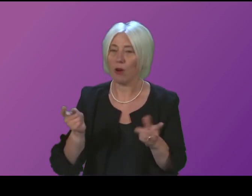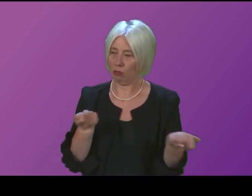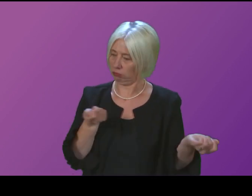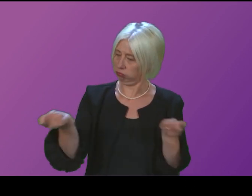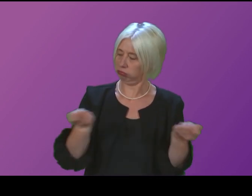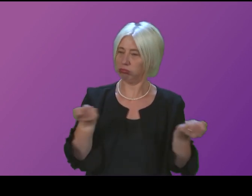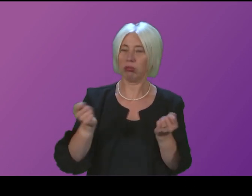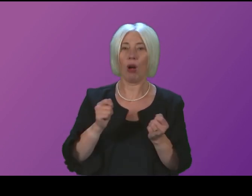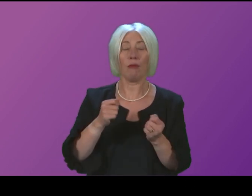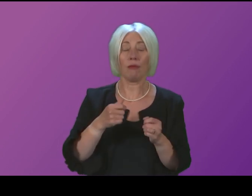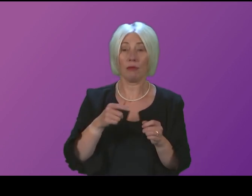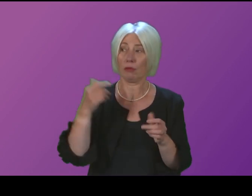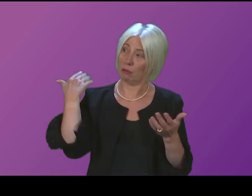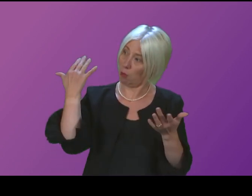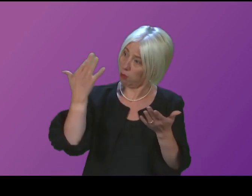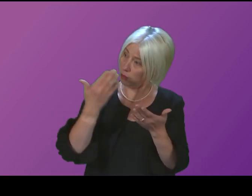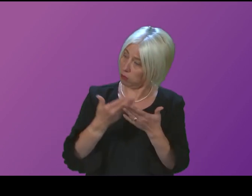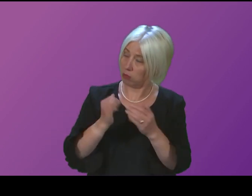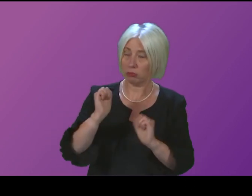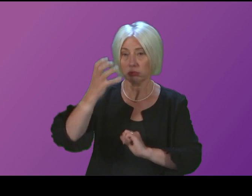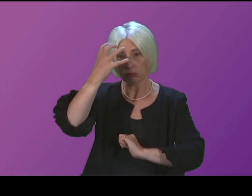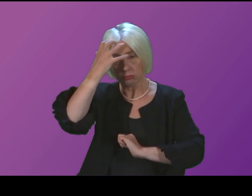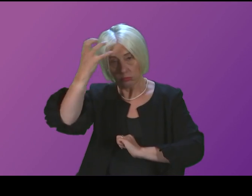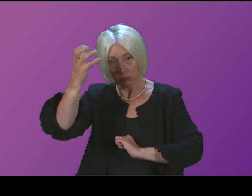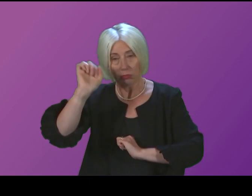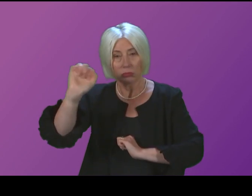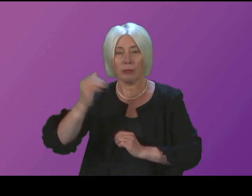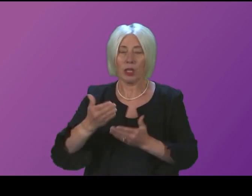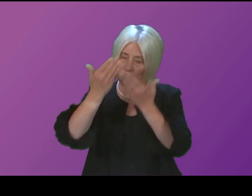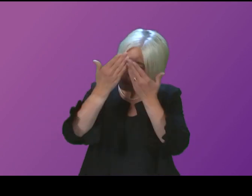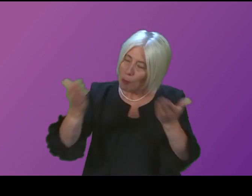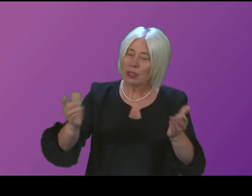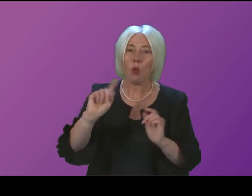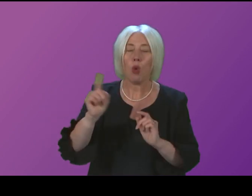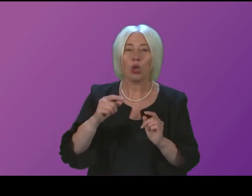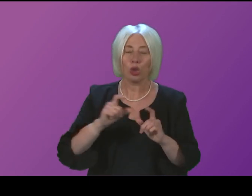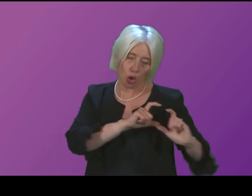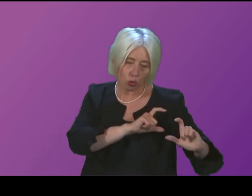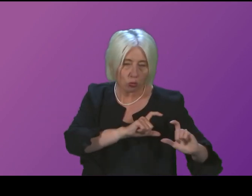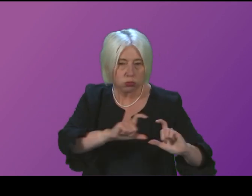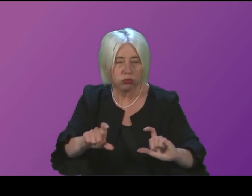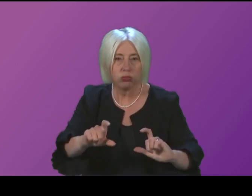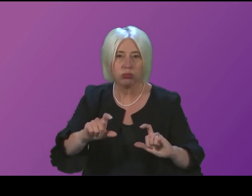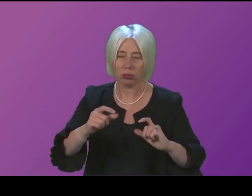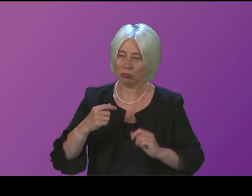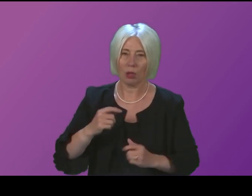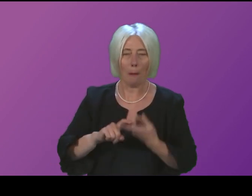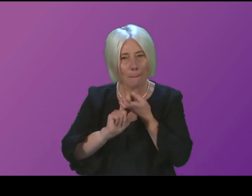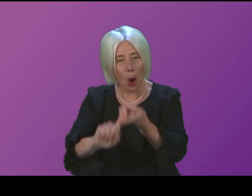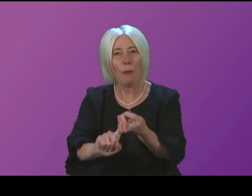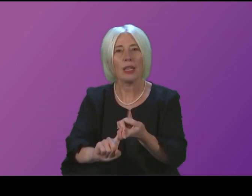Elizabeth II, and indeed the institution of monarchy, represent continuity, stability,